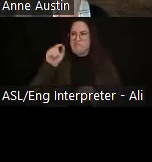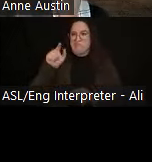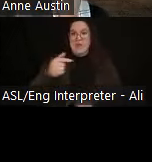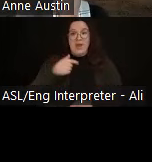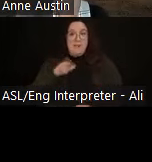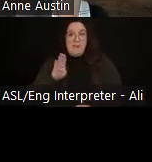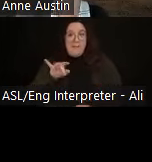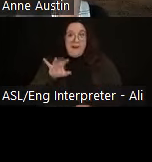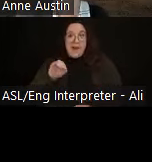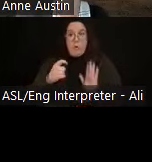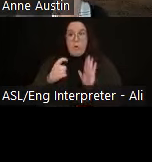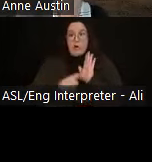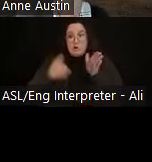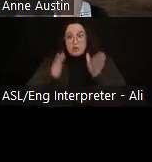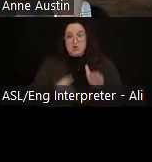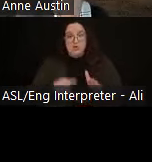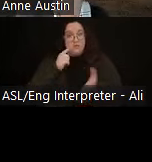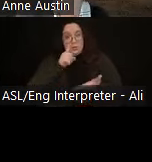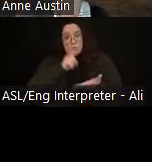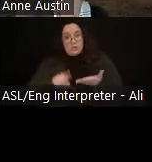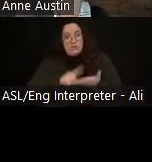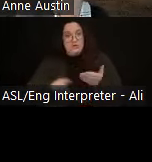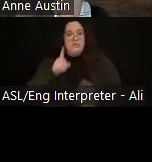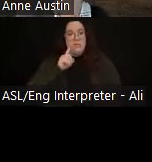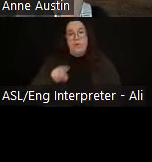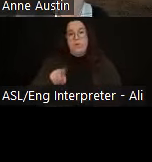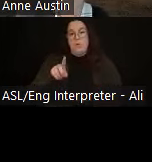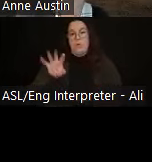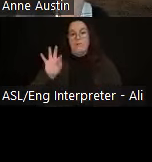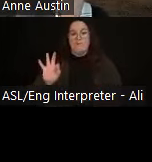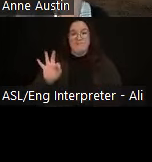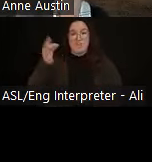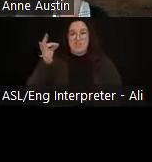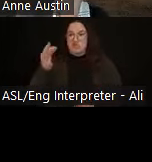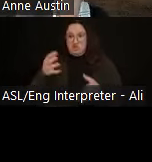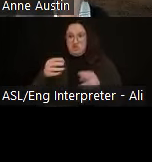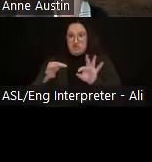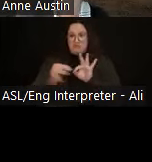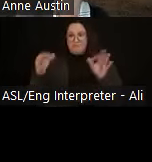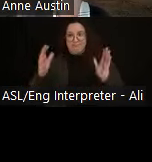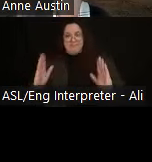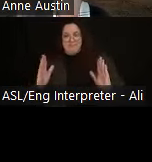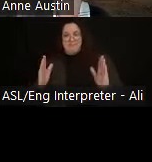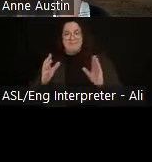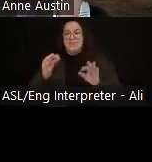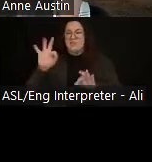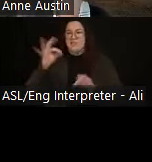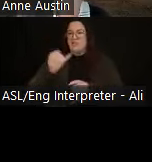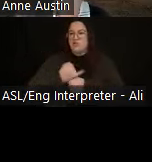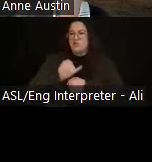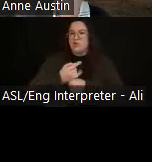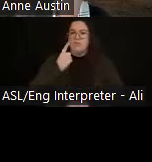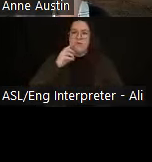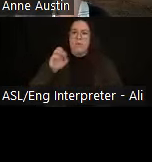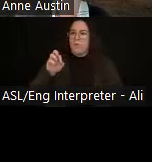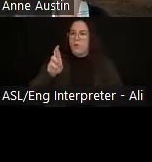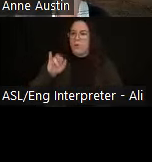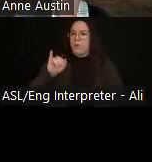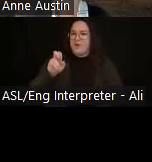bioarchaeologist for the research of the Institut Français d'Archéologie Orientale, the French Institute of Oriental